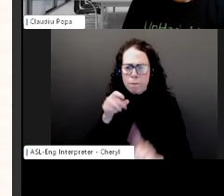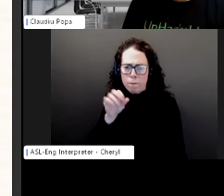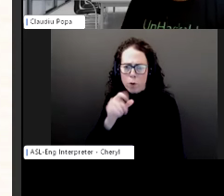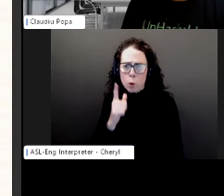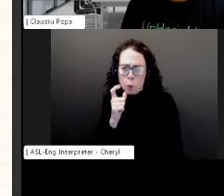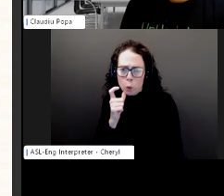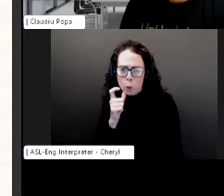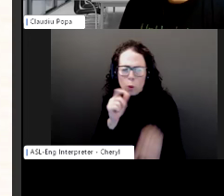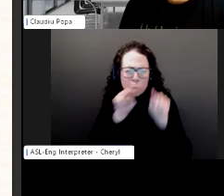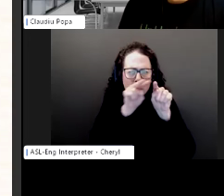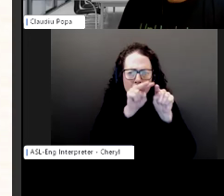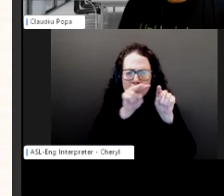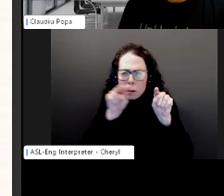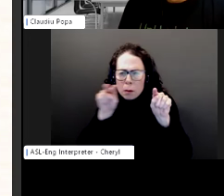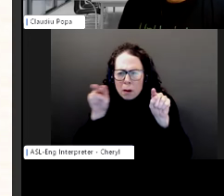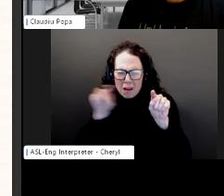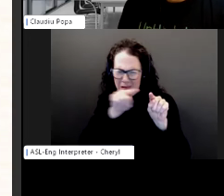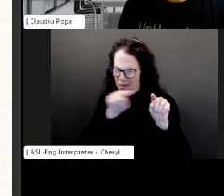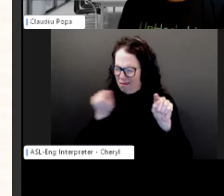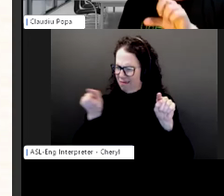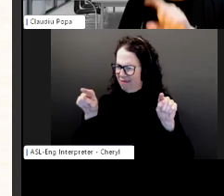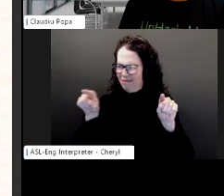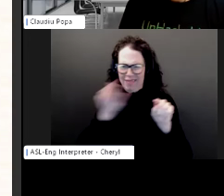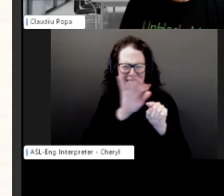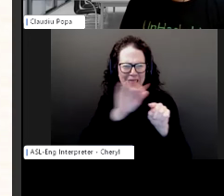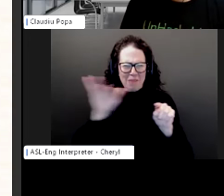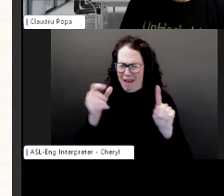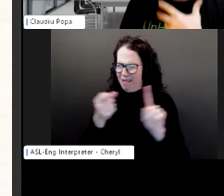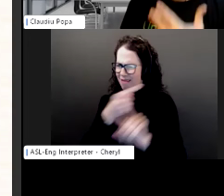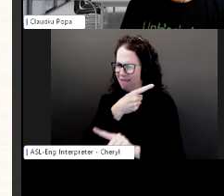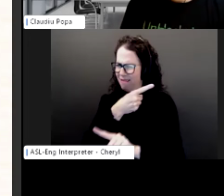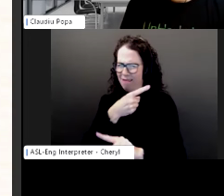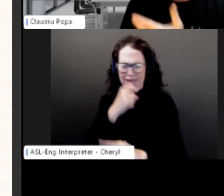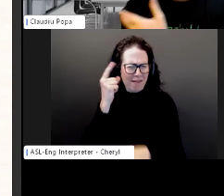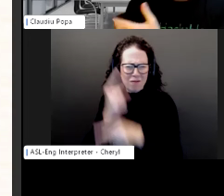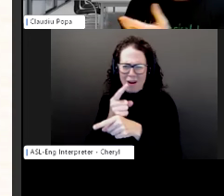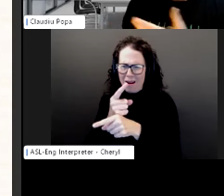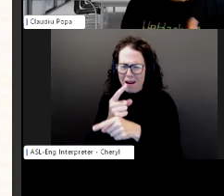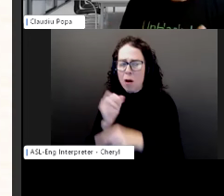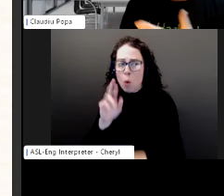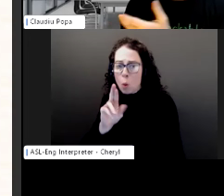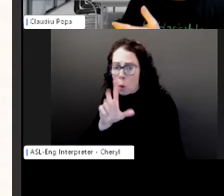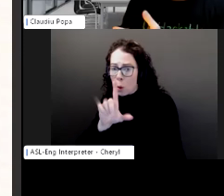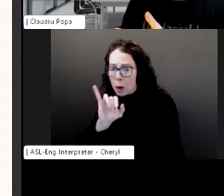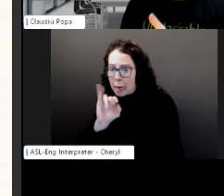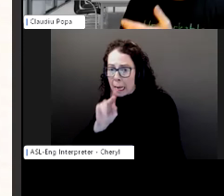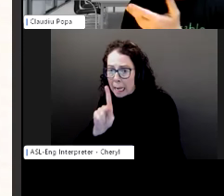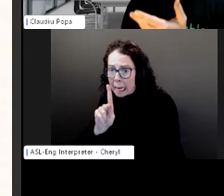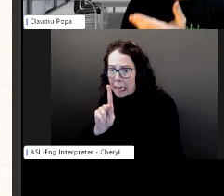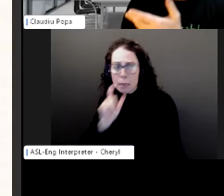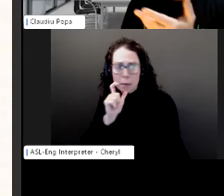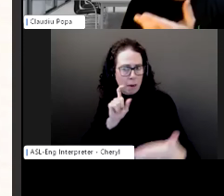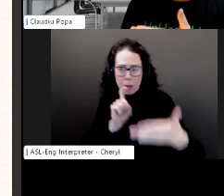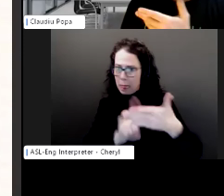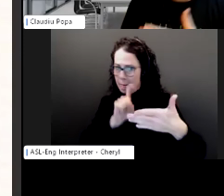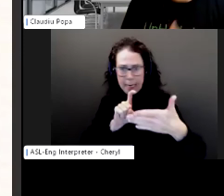email. And of course, the links, when you hover over the links, you can see that, in fact, it's going to take you someplace that you